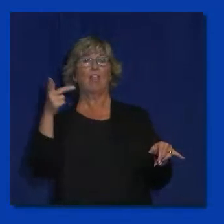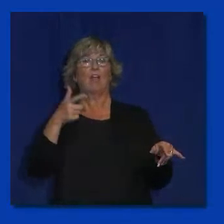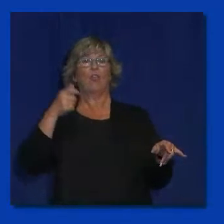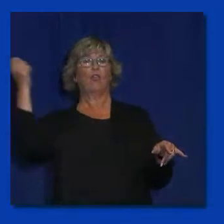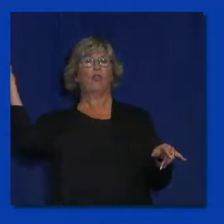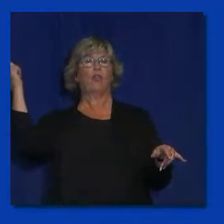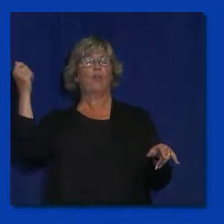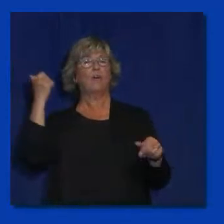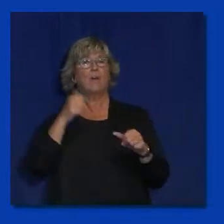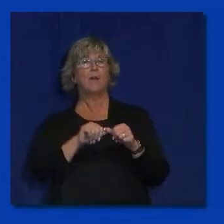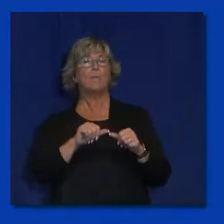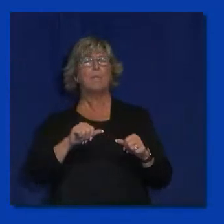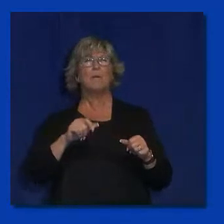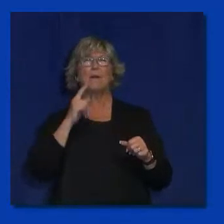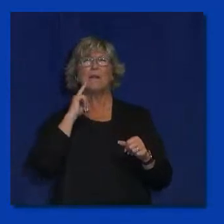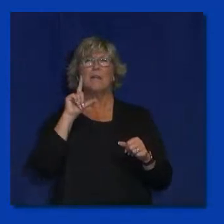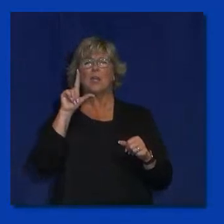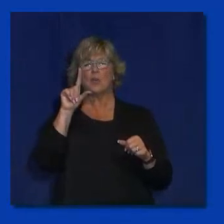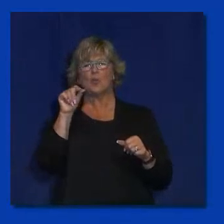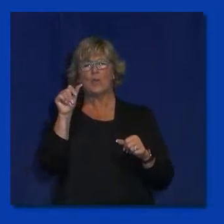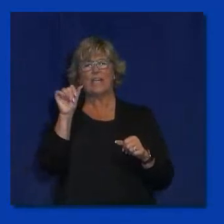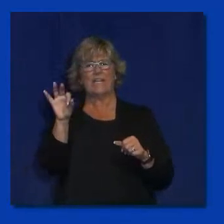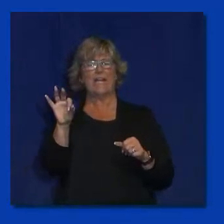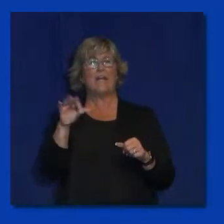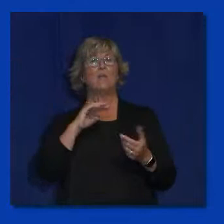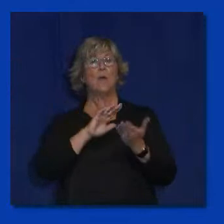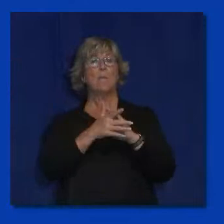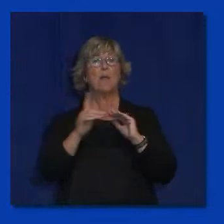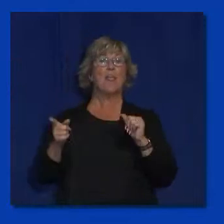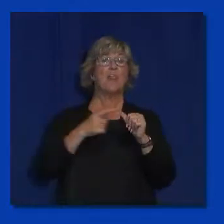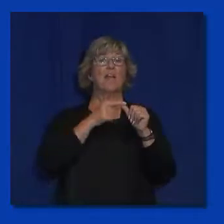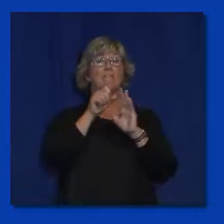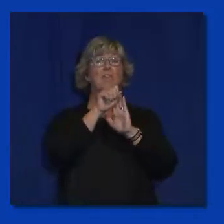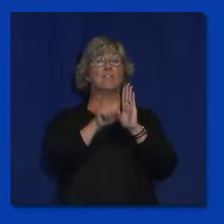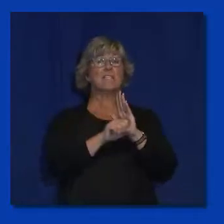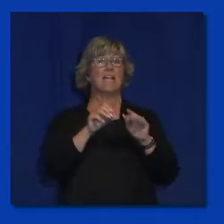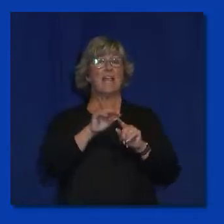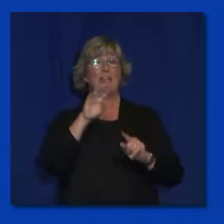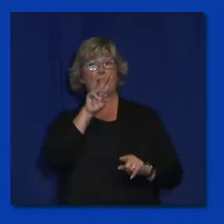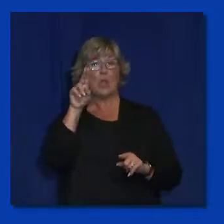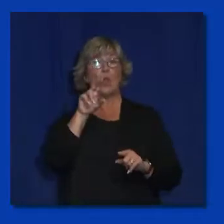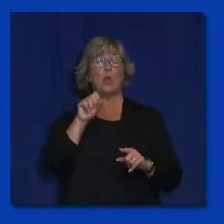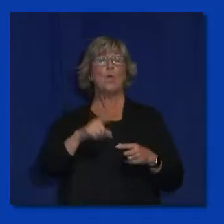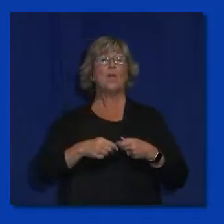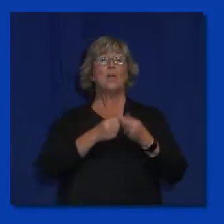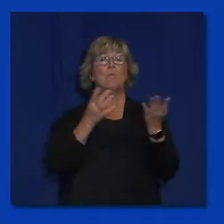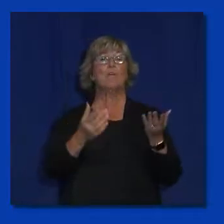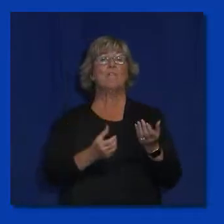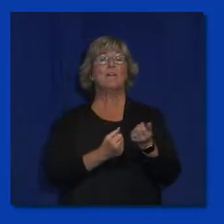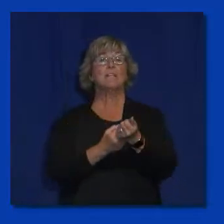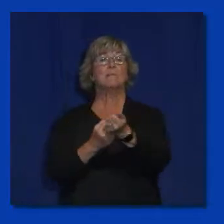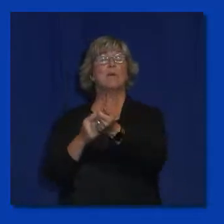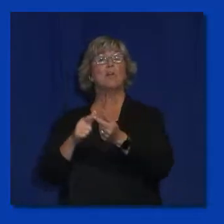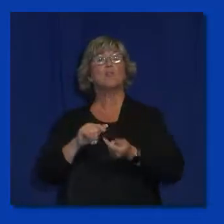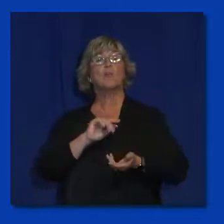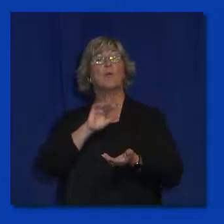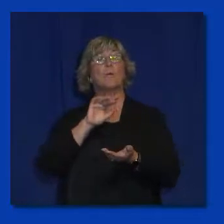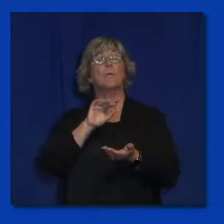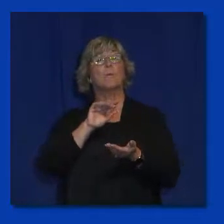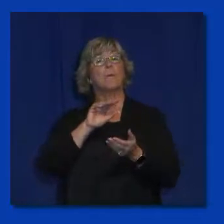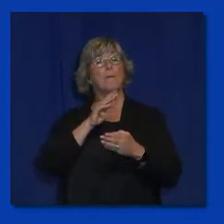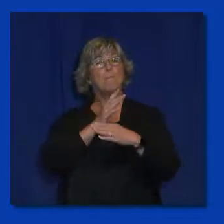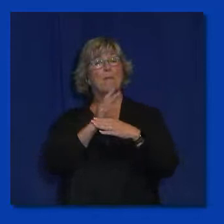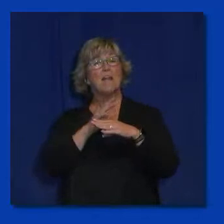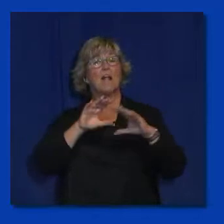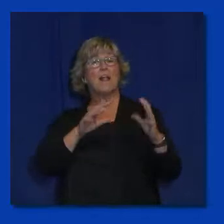back. You may recall in 2019, we became the first state in the U.S. to provide subsidies to the middle class, deepen subsidies